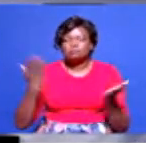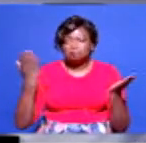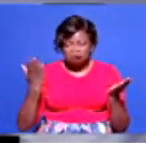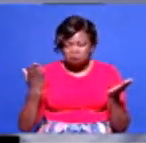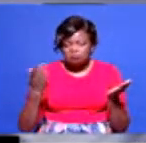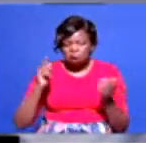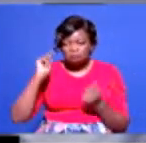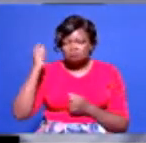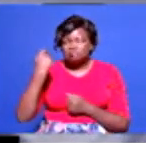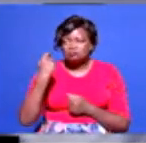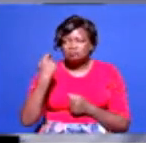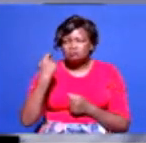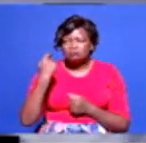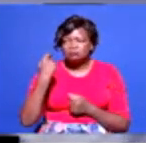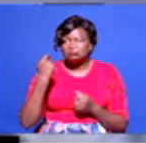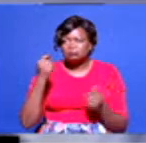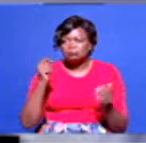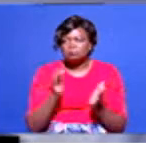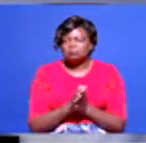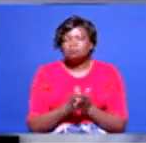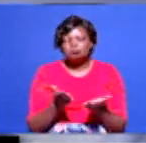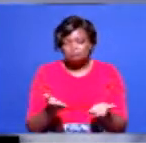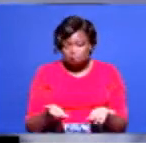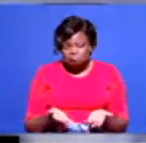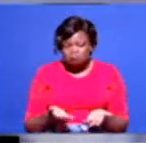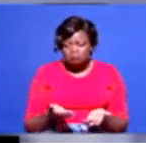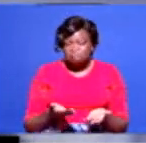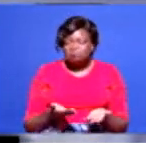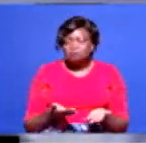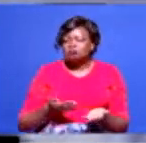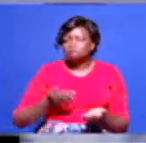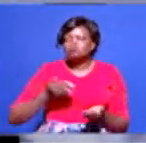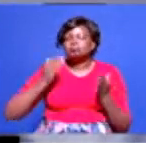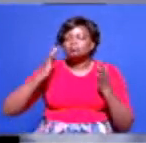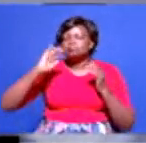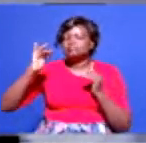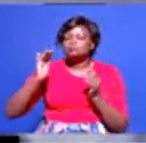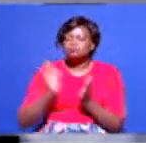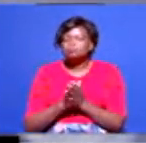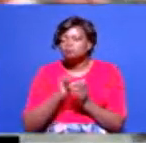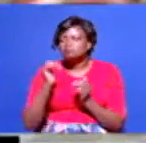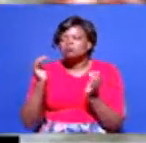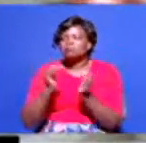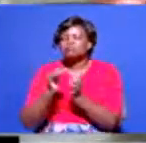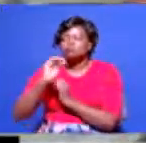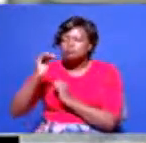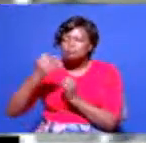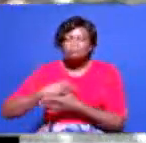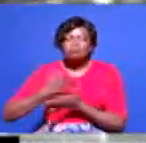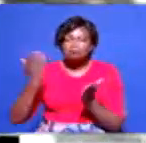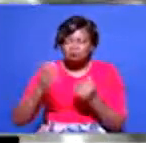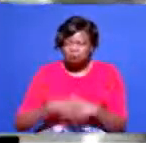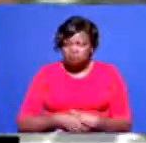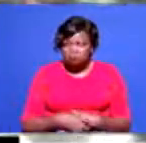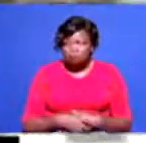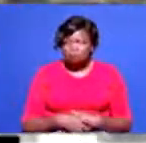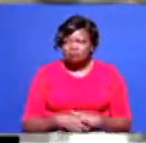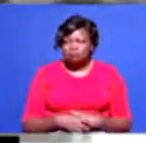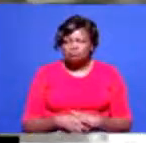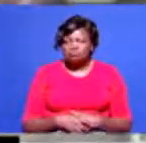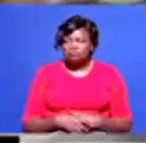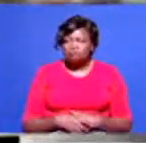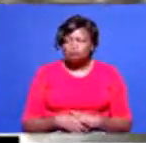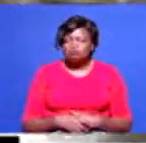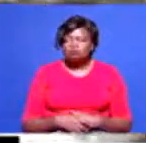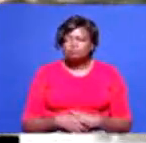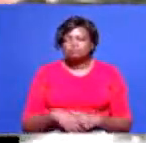Kenya, na sio tu katika miji mikubwa ya Kenya, vile Nairobi na Mombasa. Still on responsible parenting,